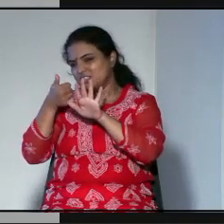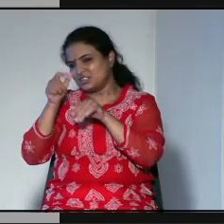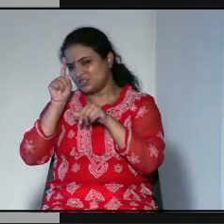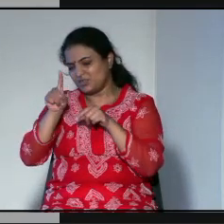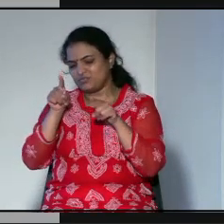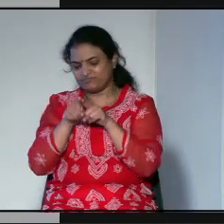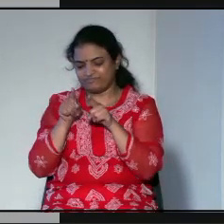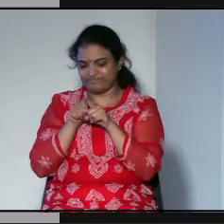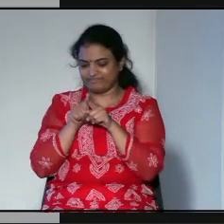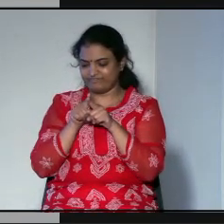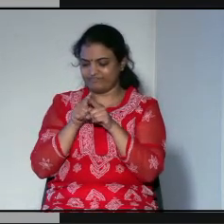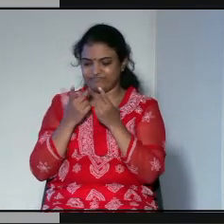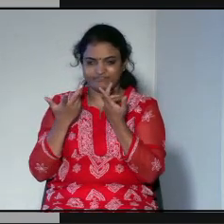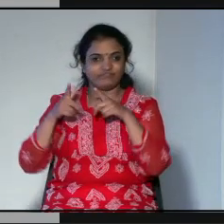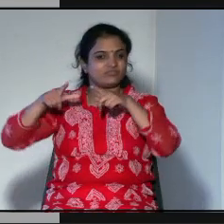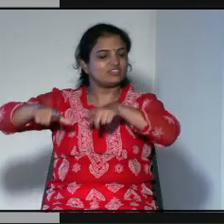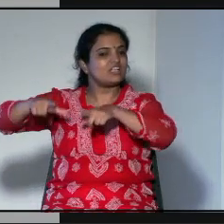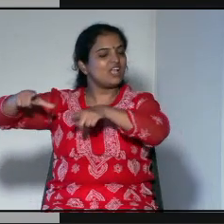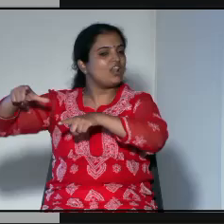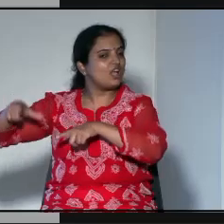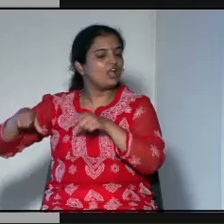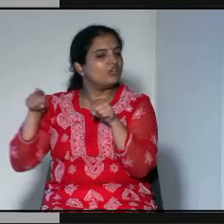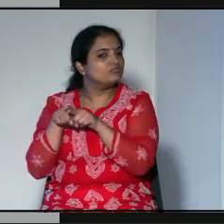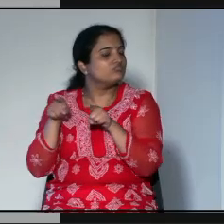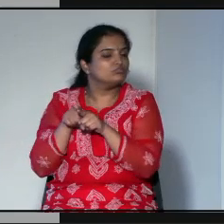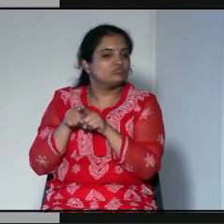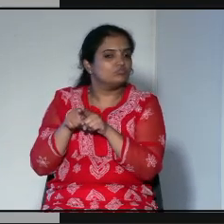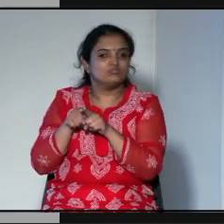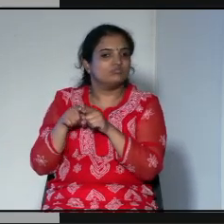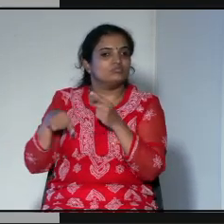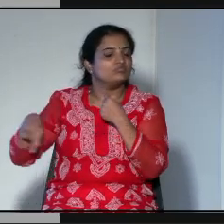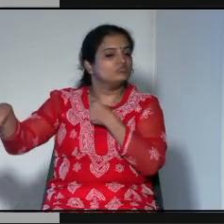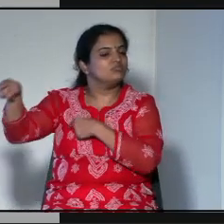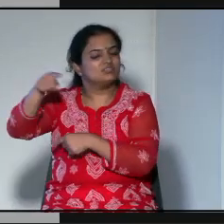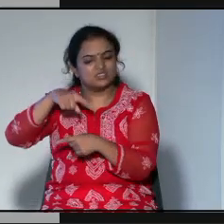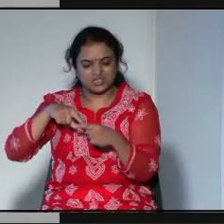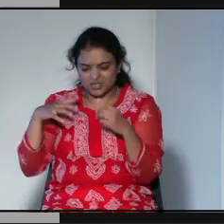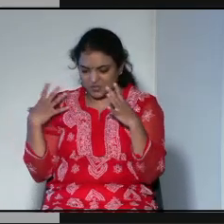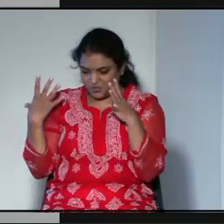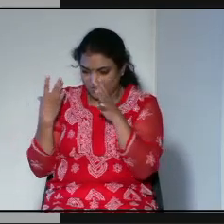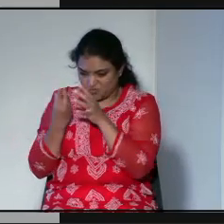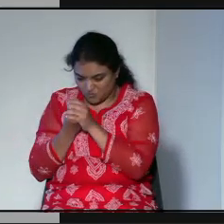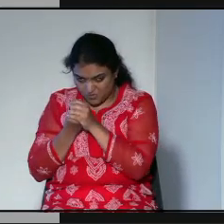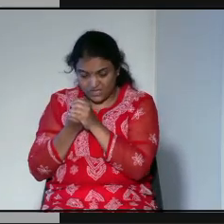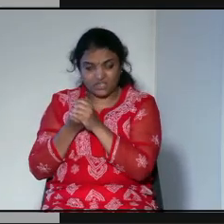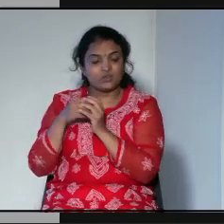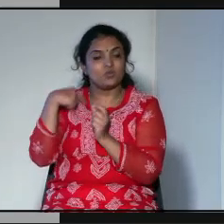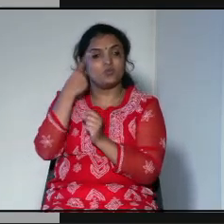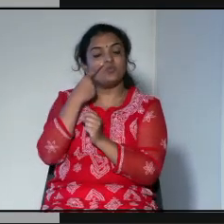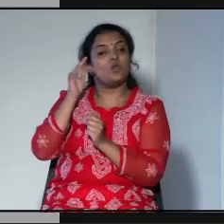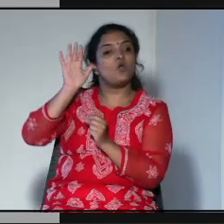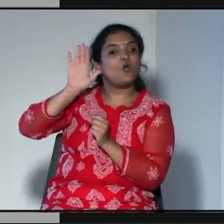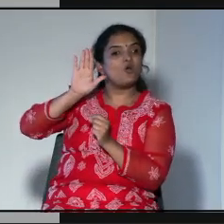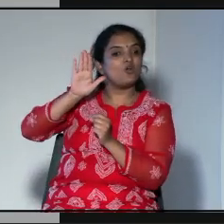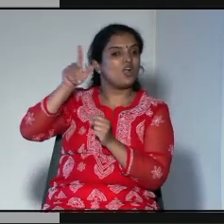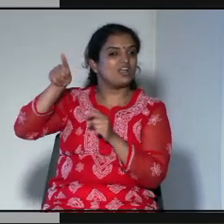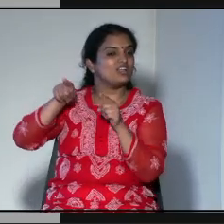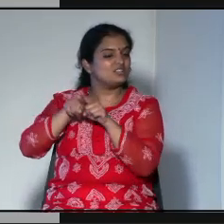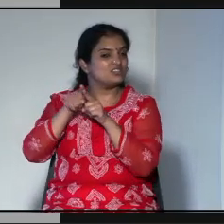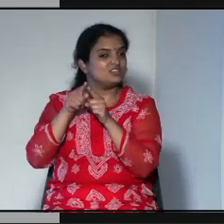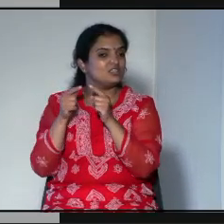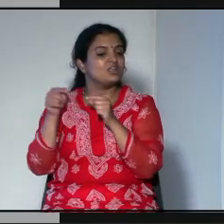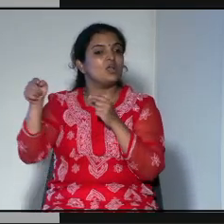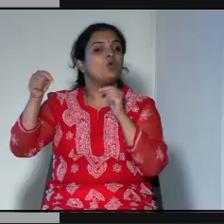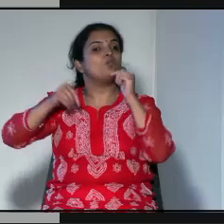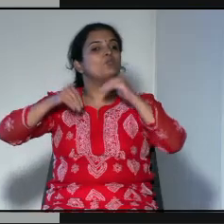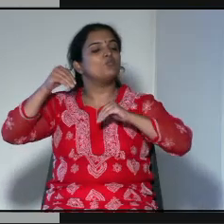of land and forest in the region, together with the Congress's meddling in the politics of the local